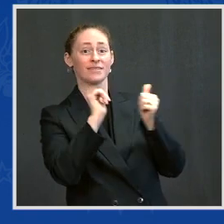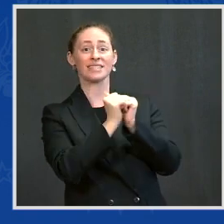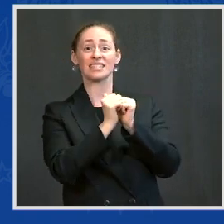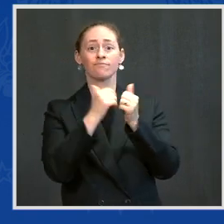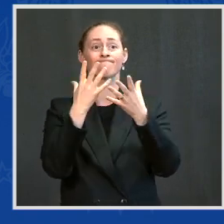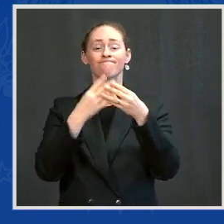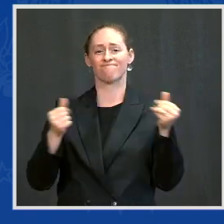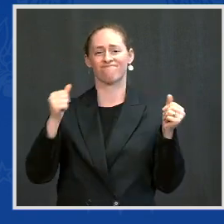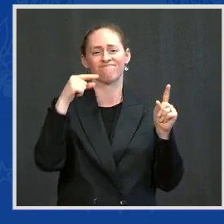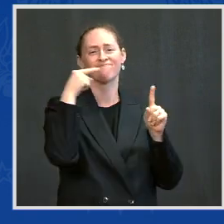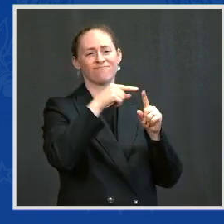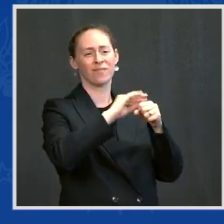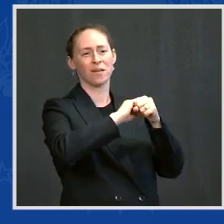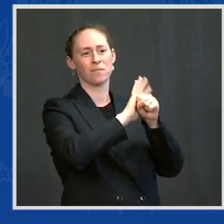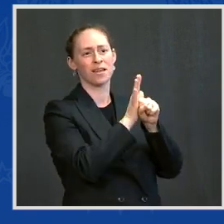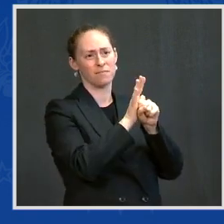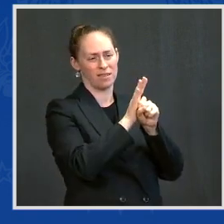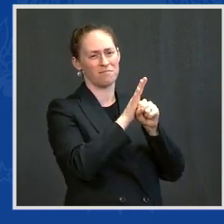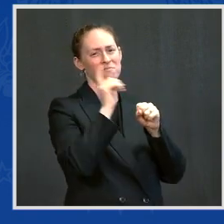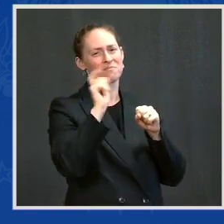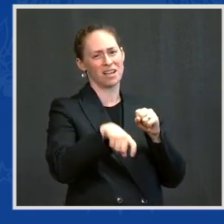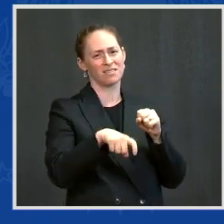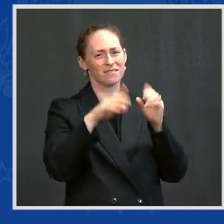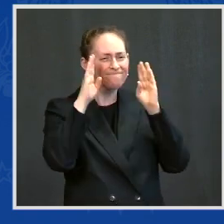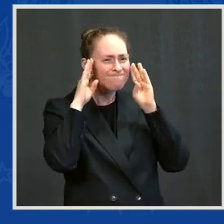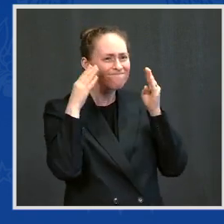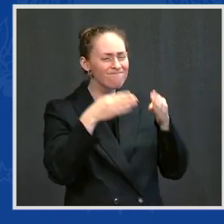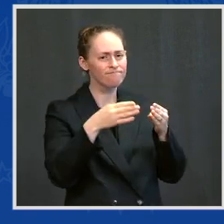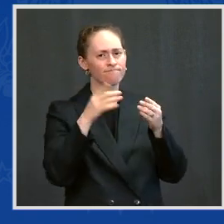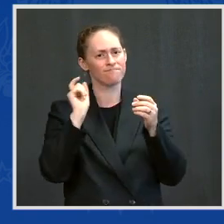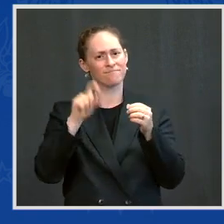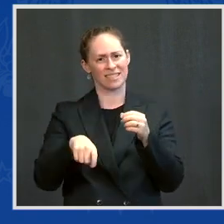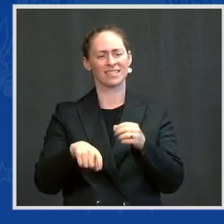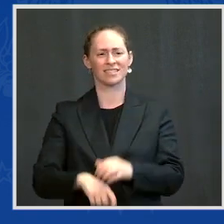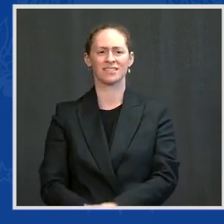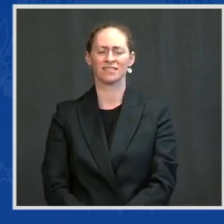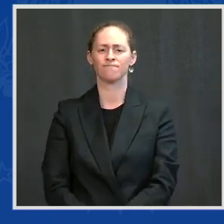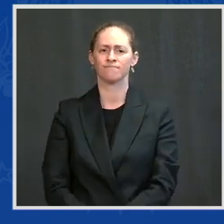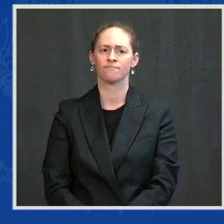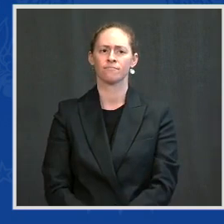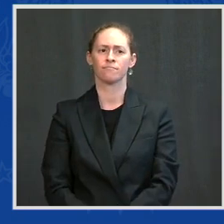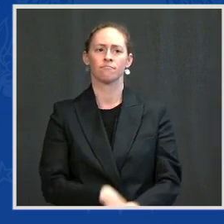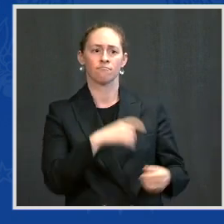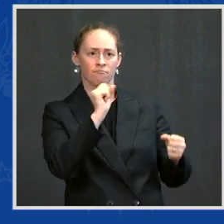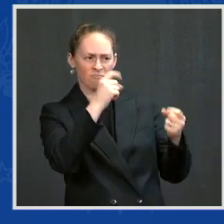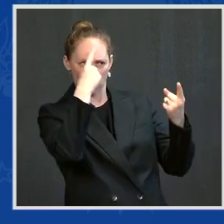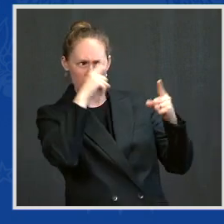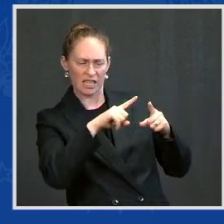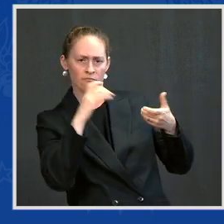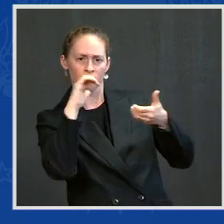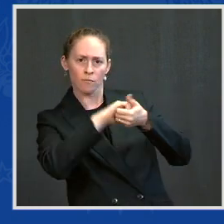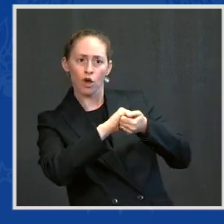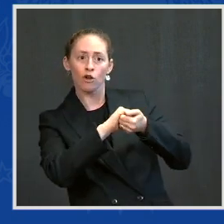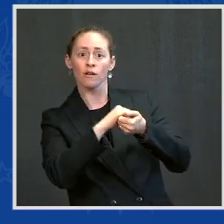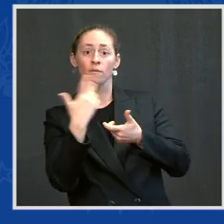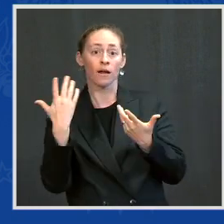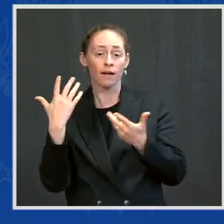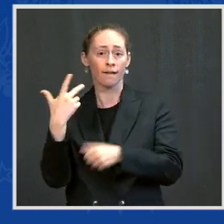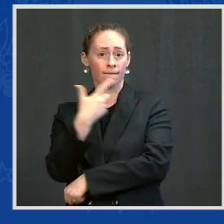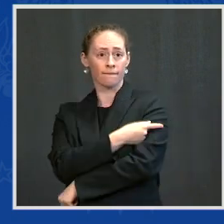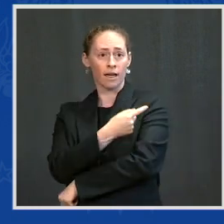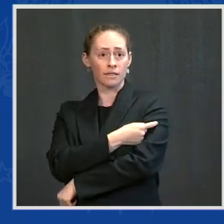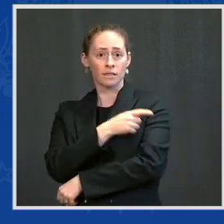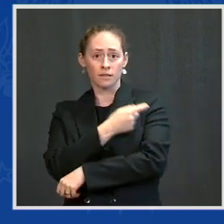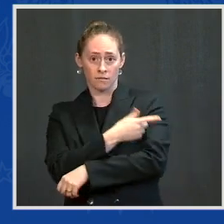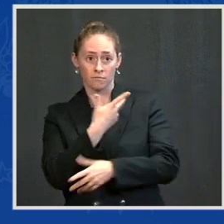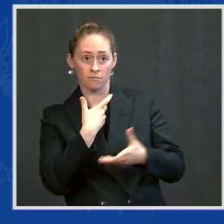pandemic globally. We agreed to establish a comprehensive vaccine partnership to expand the manufacture of vaccines that have been